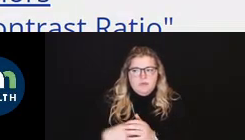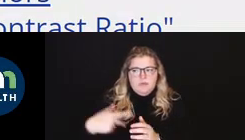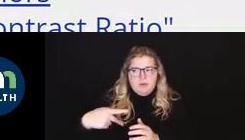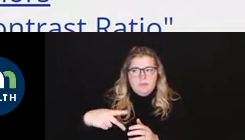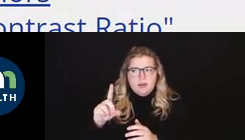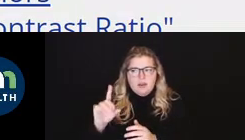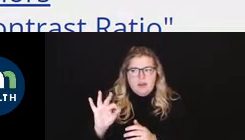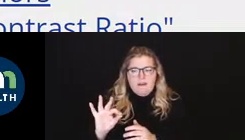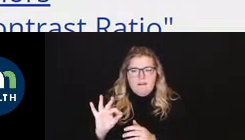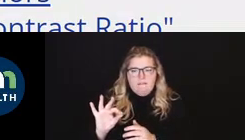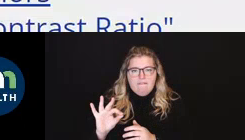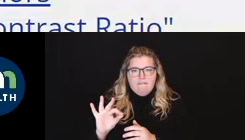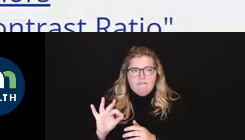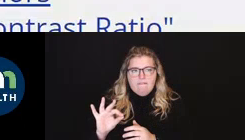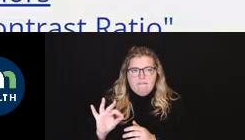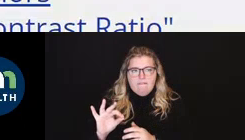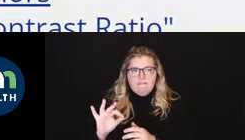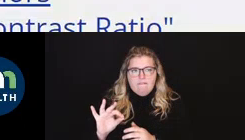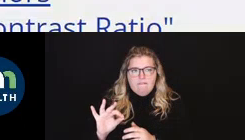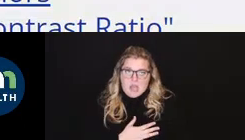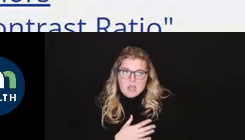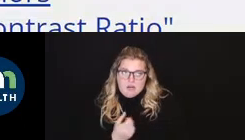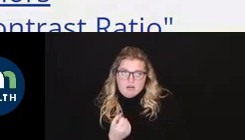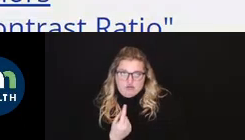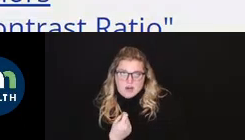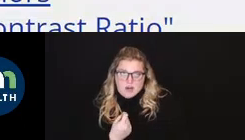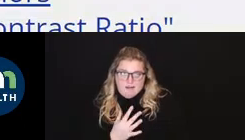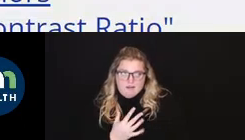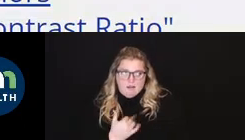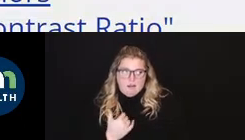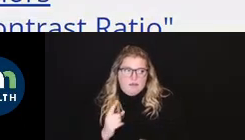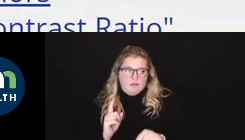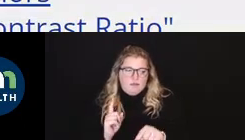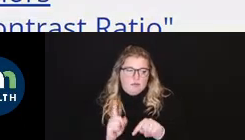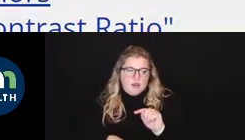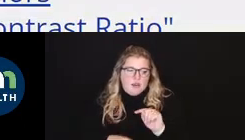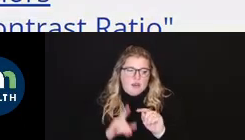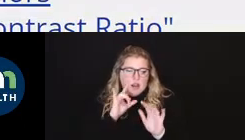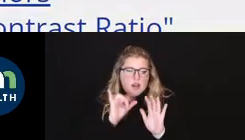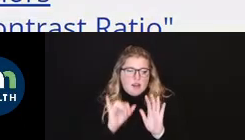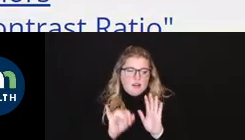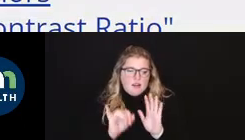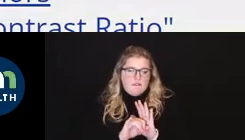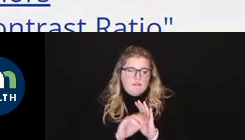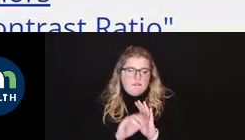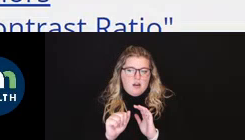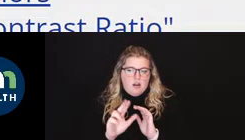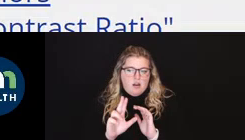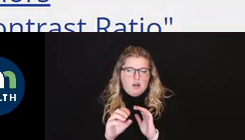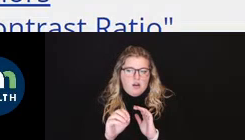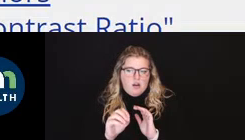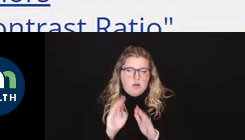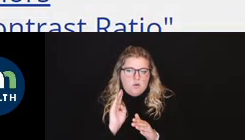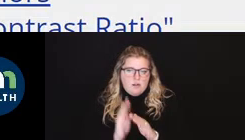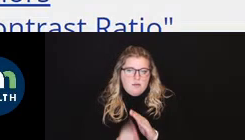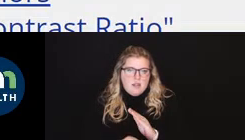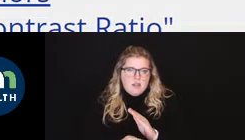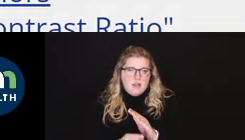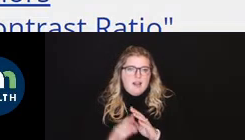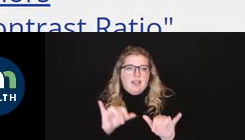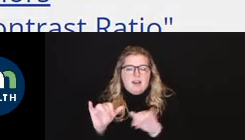format, at least that I'm aware of, identify autocomplete in the way that's supported like it is in a web page.